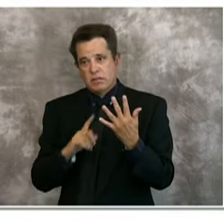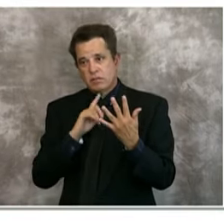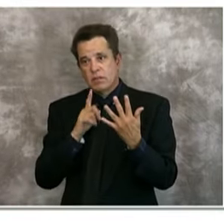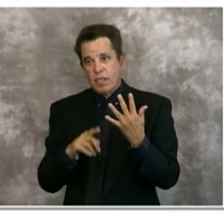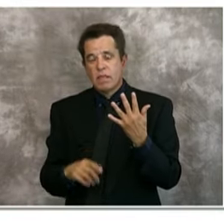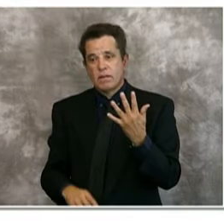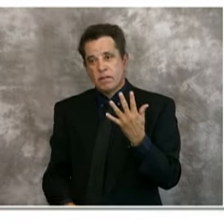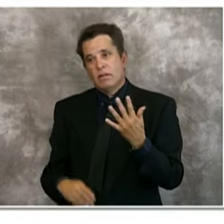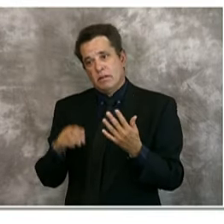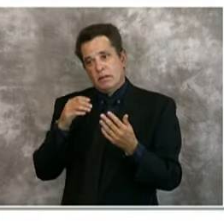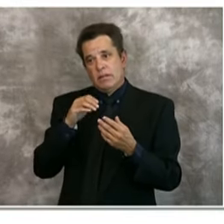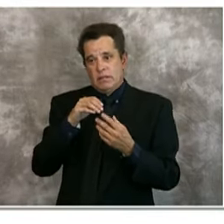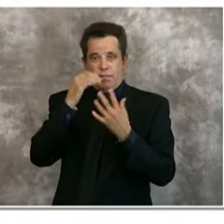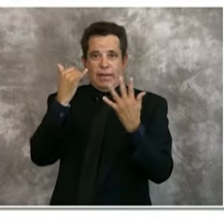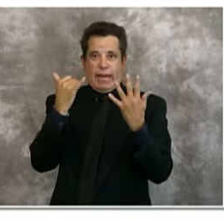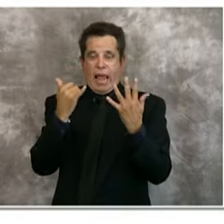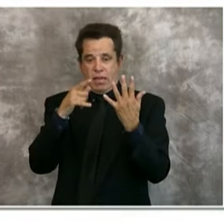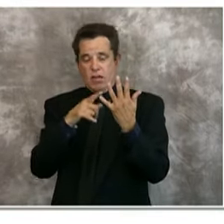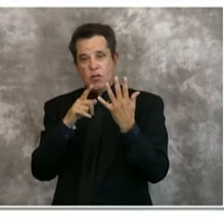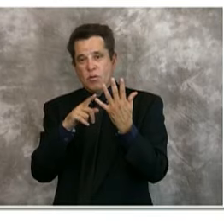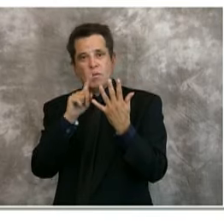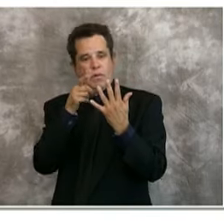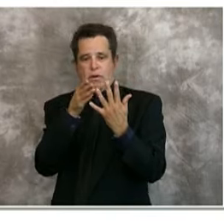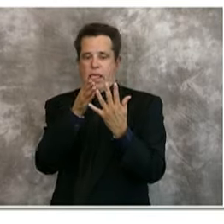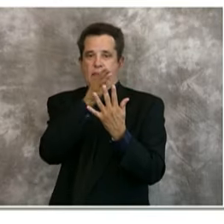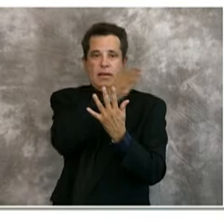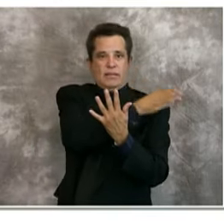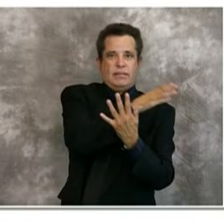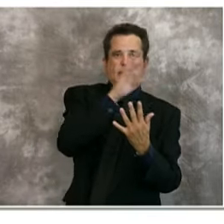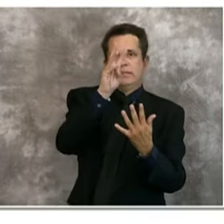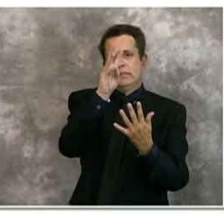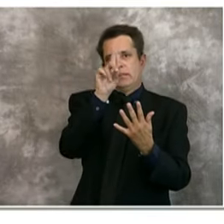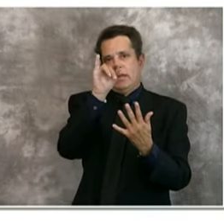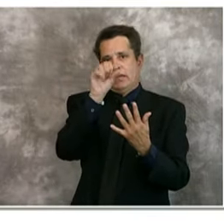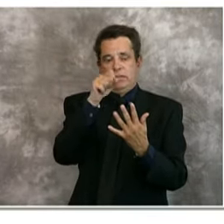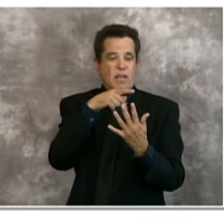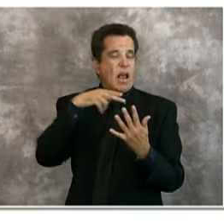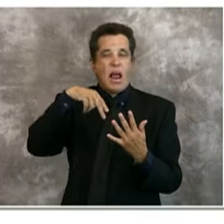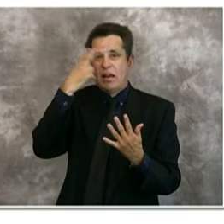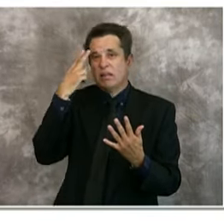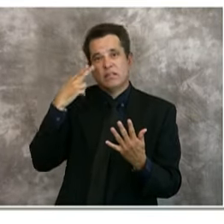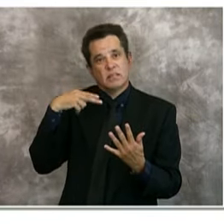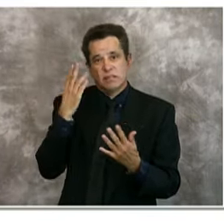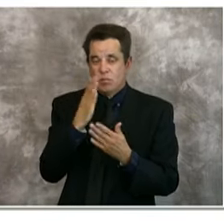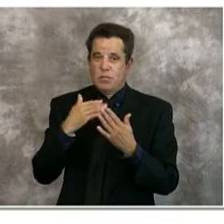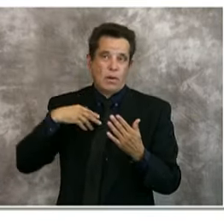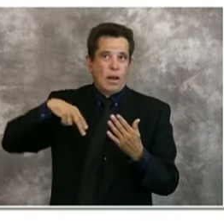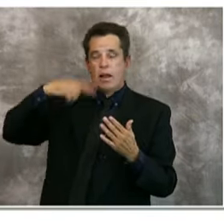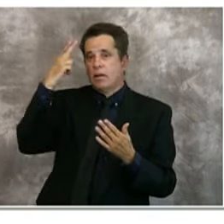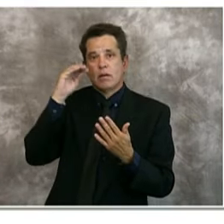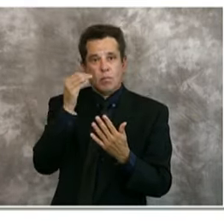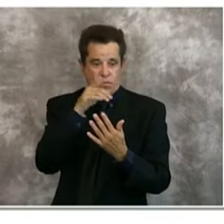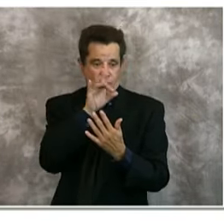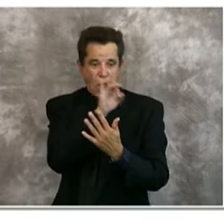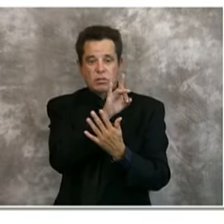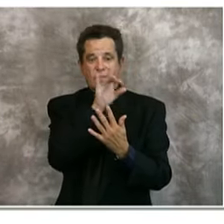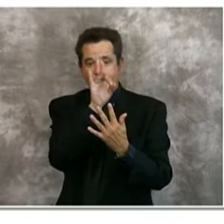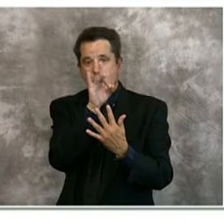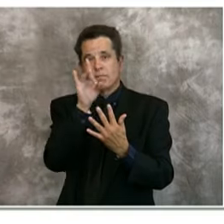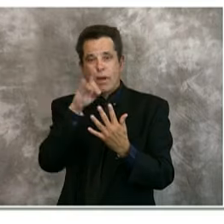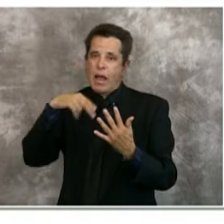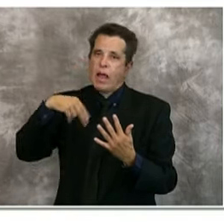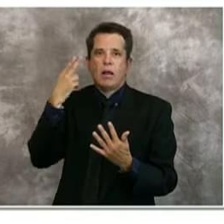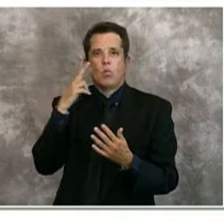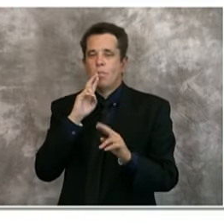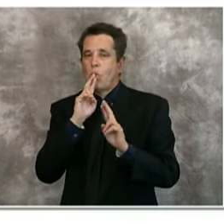actually, with the exception of today, the prior 6 days, we've had some of our highest positive tests